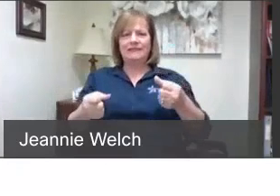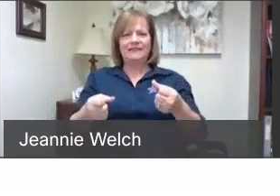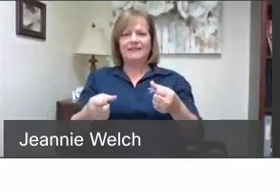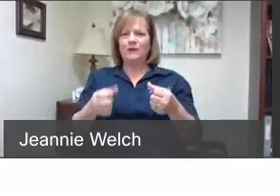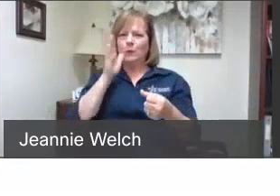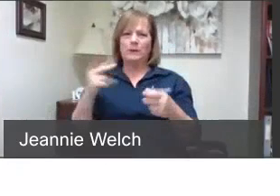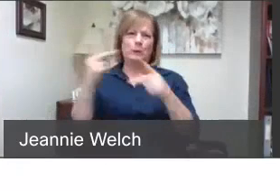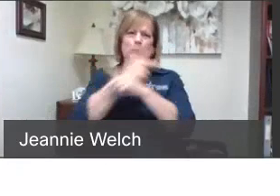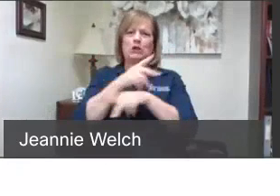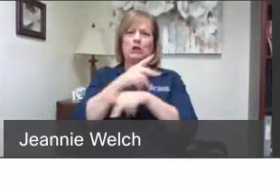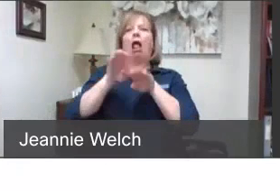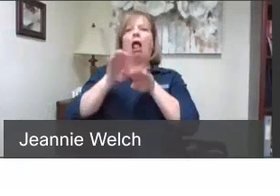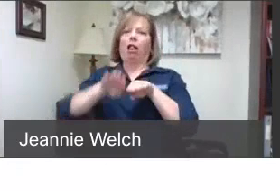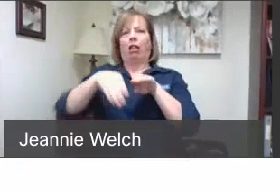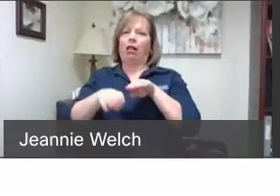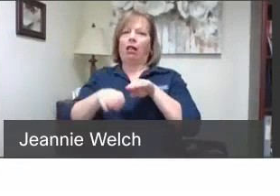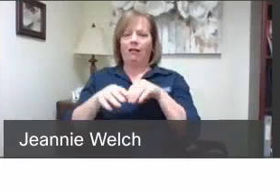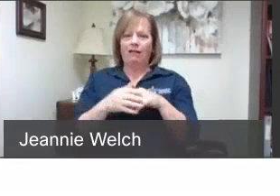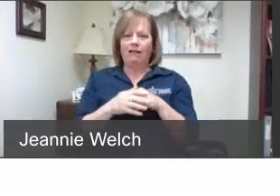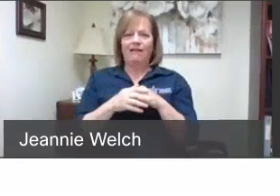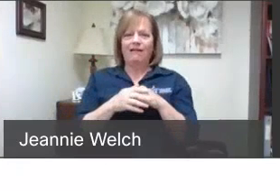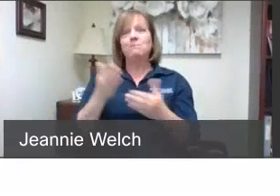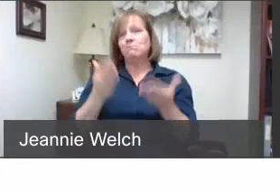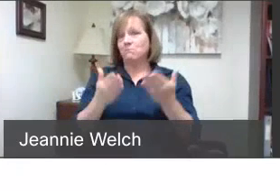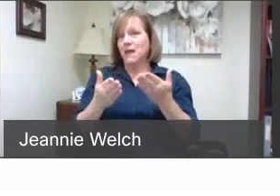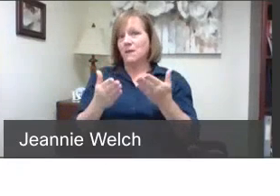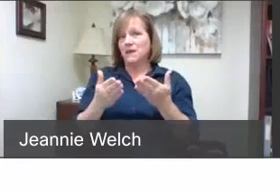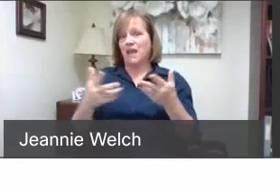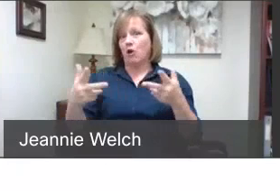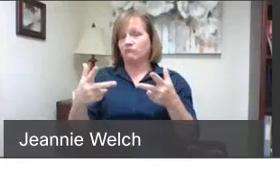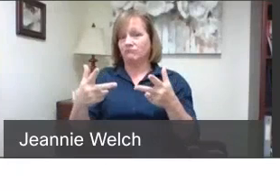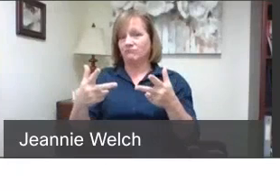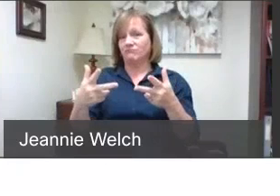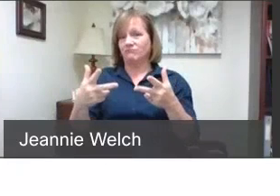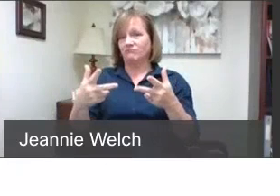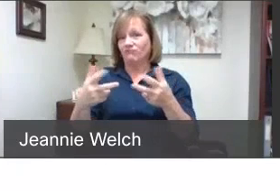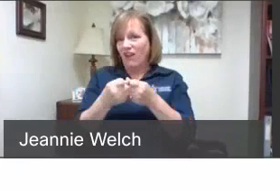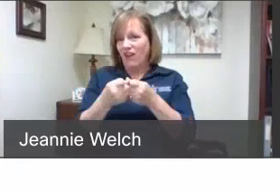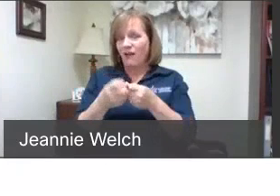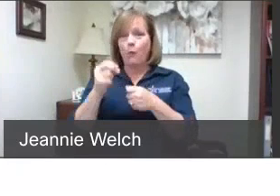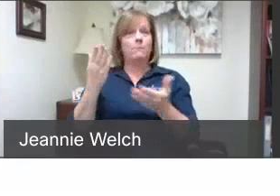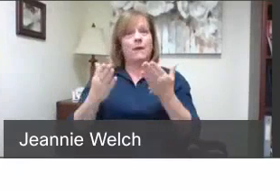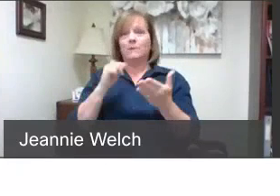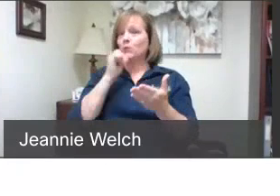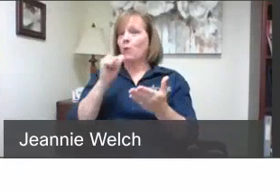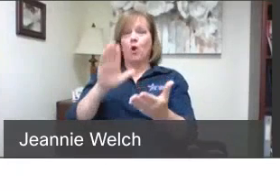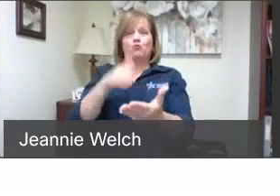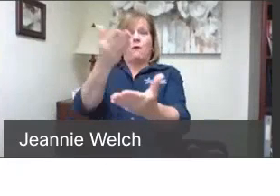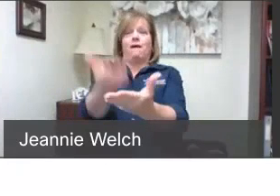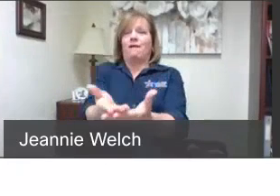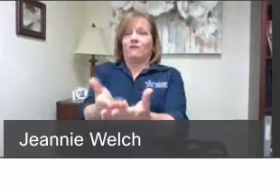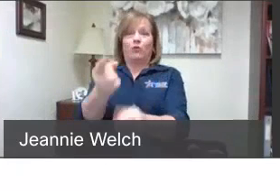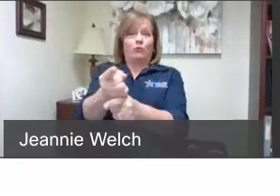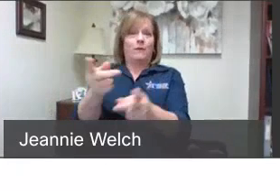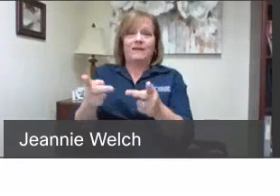and shaky. It's going to, it could cause a wreck, and you could possibly not reach your destination. It's the same thing